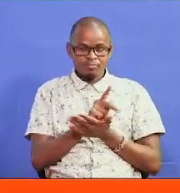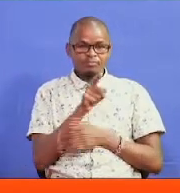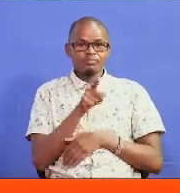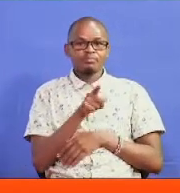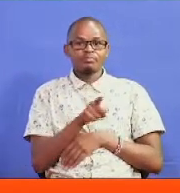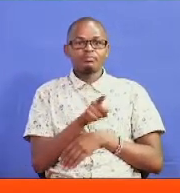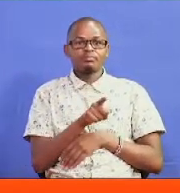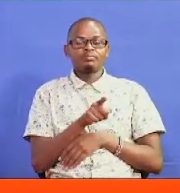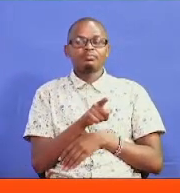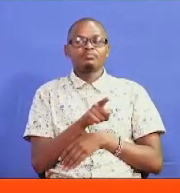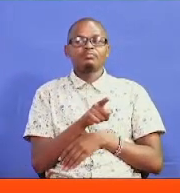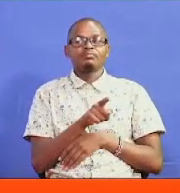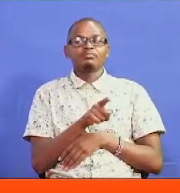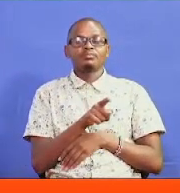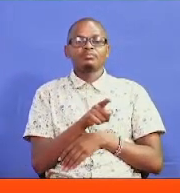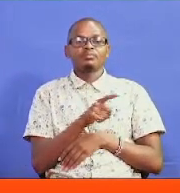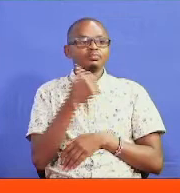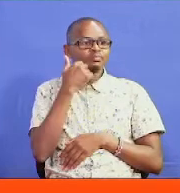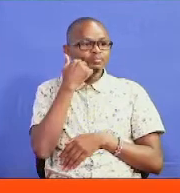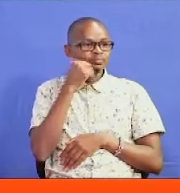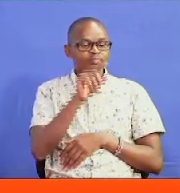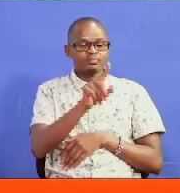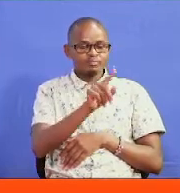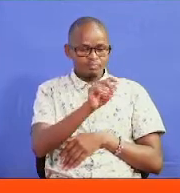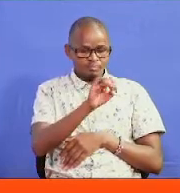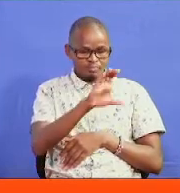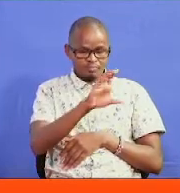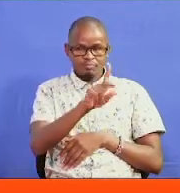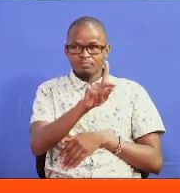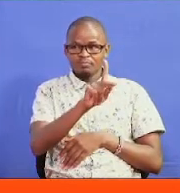the the dog or the tick that